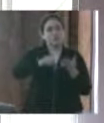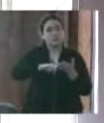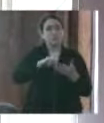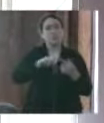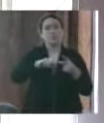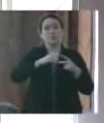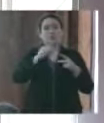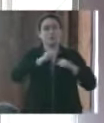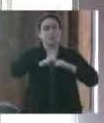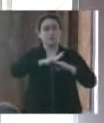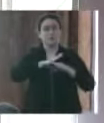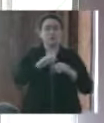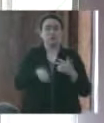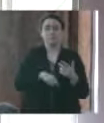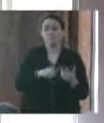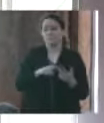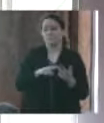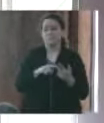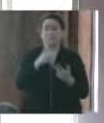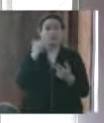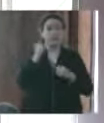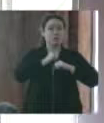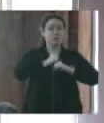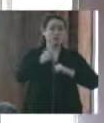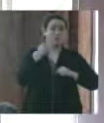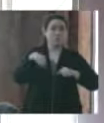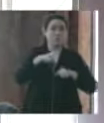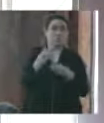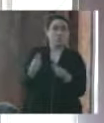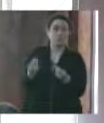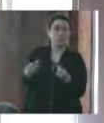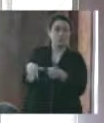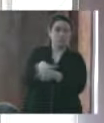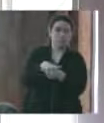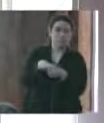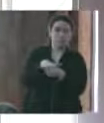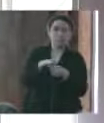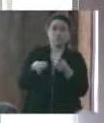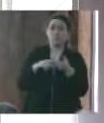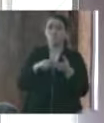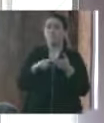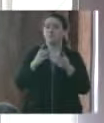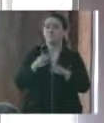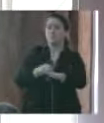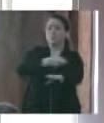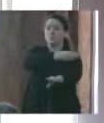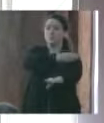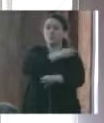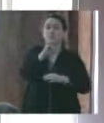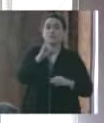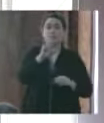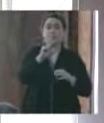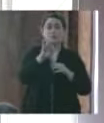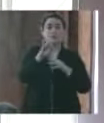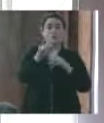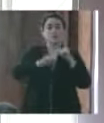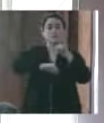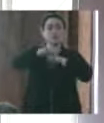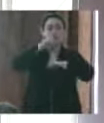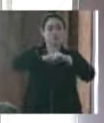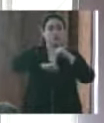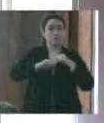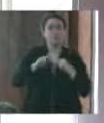of habitats, improving infrastructure planning, reducing demand for illegal tiger parts, and offering